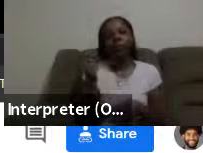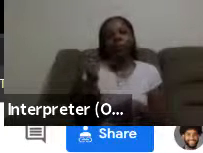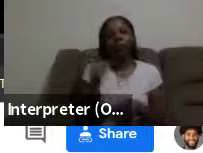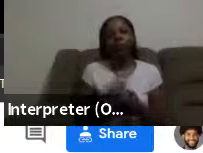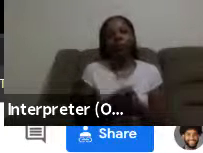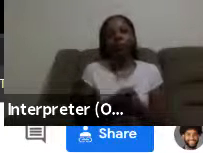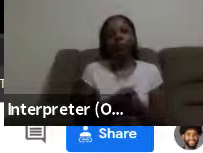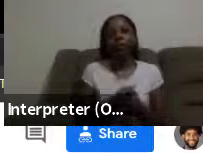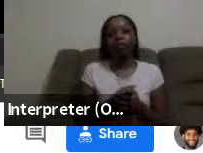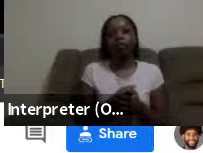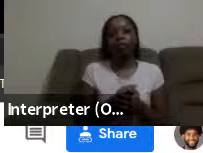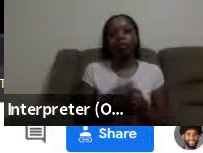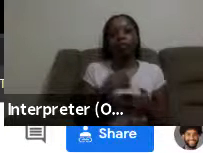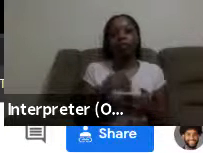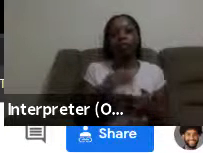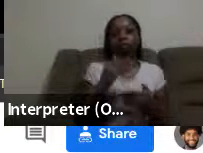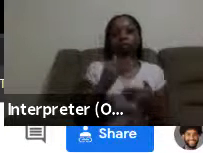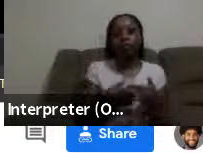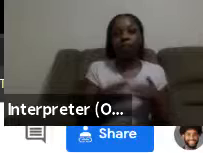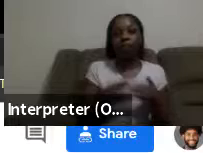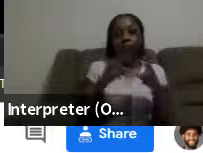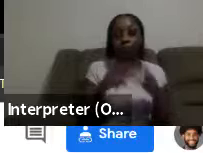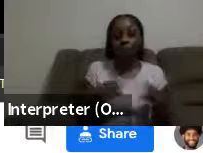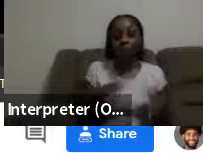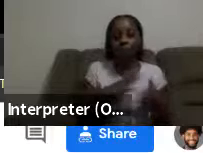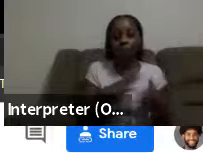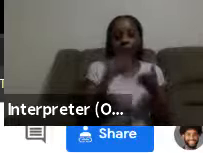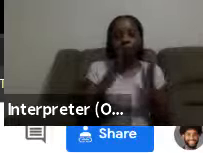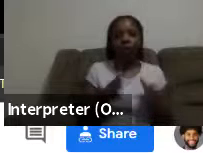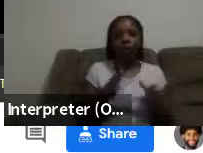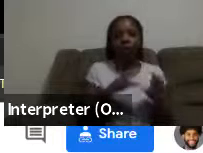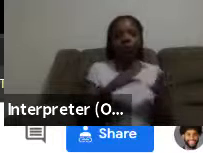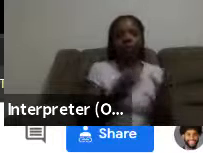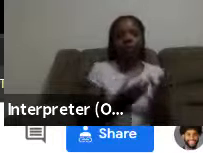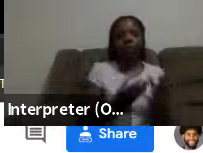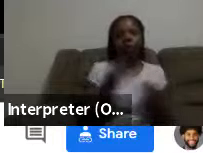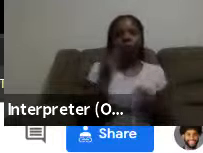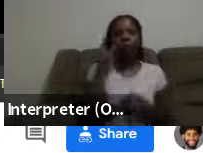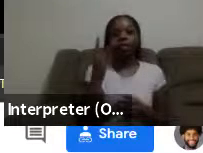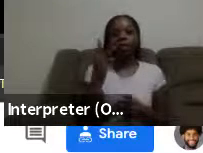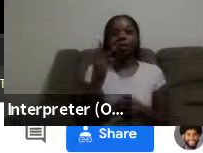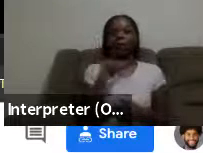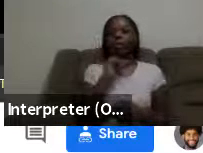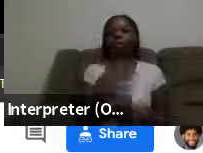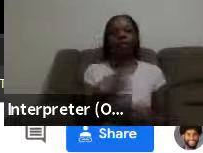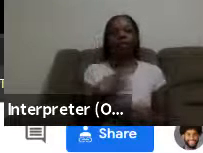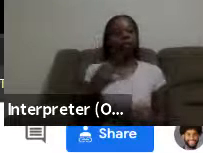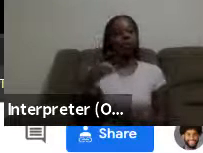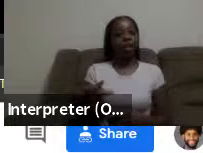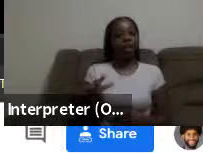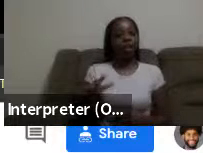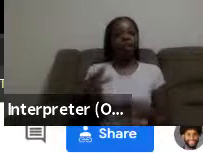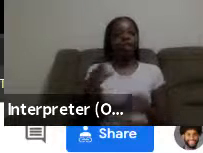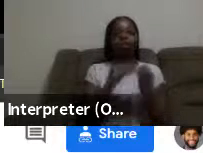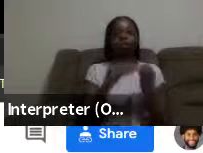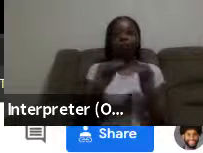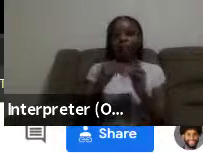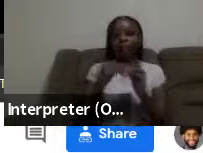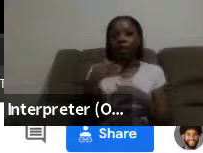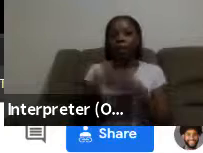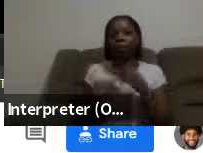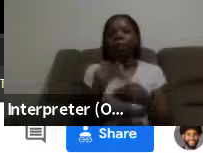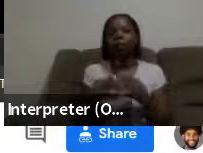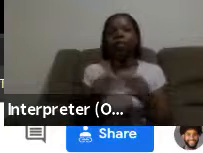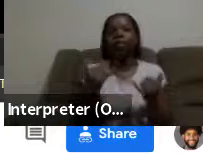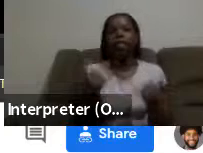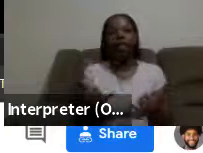After assessing student groups and organizations, we saw that they don't like the current allocations process. They don't like that they don't